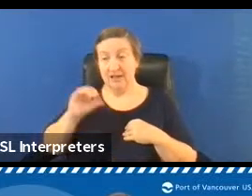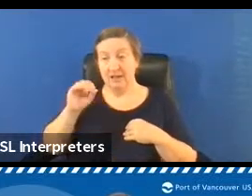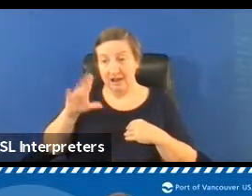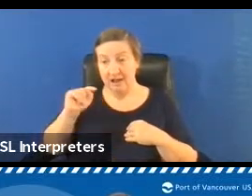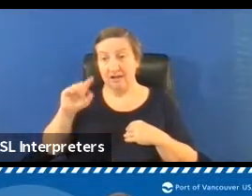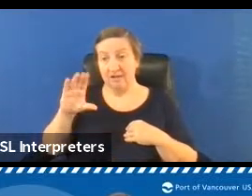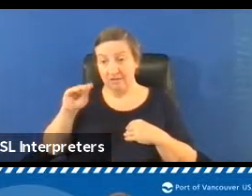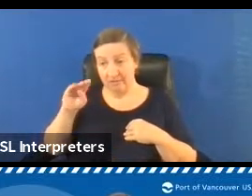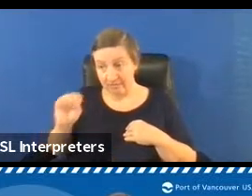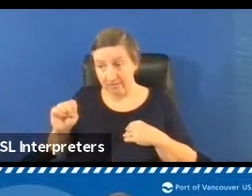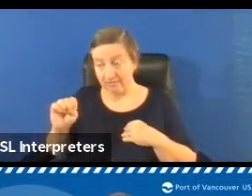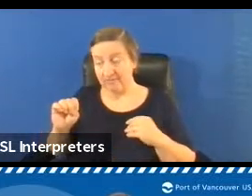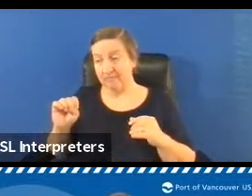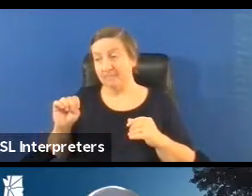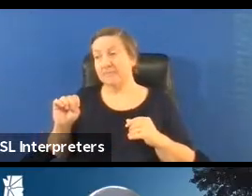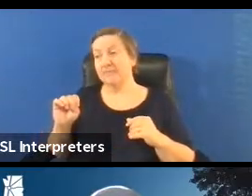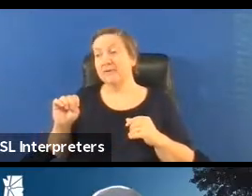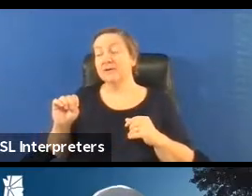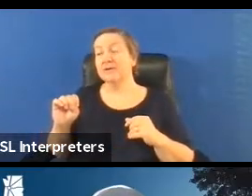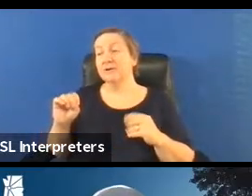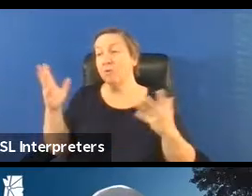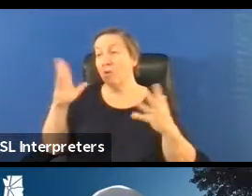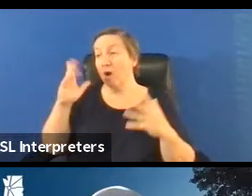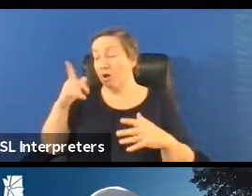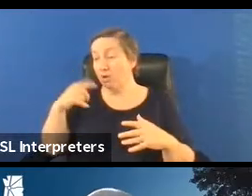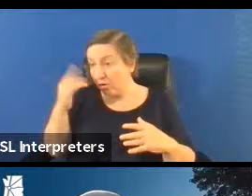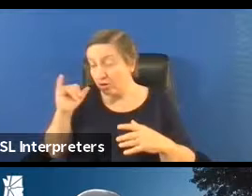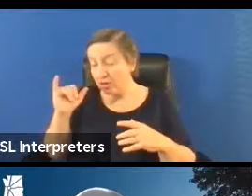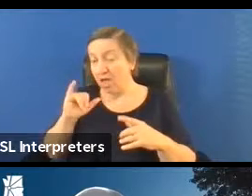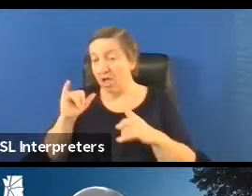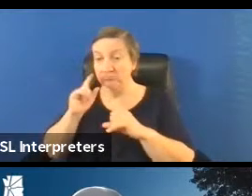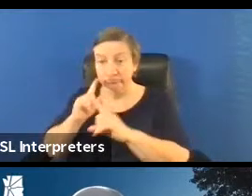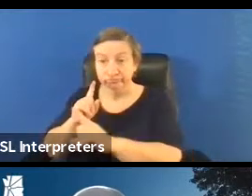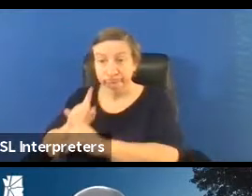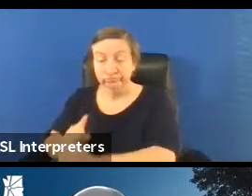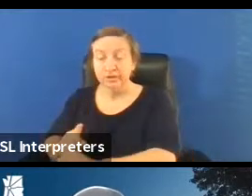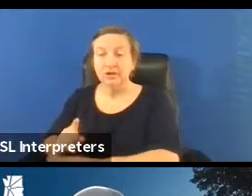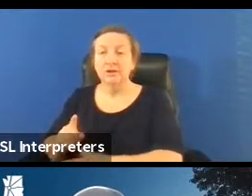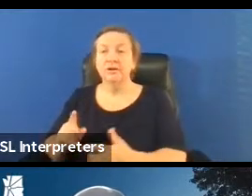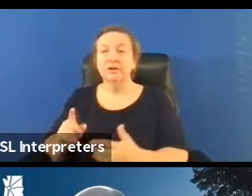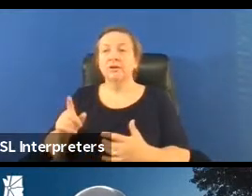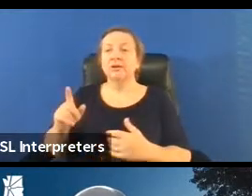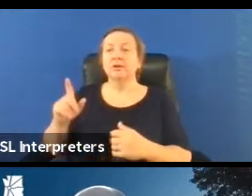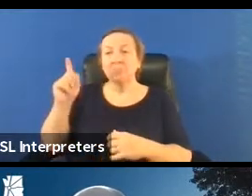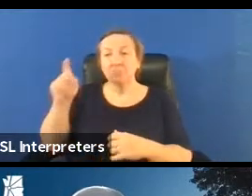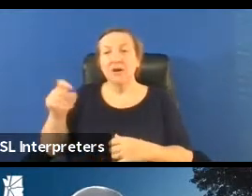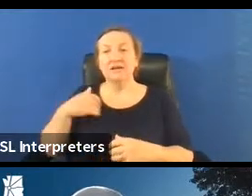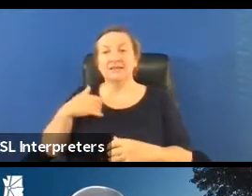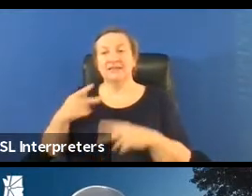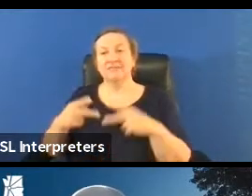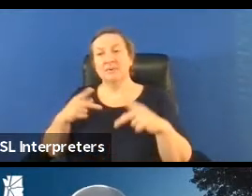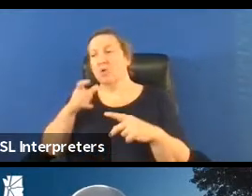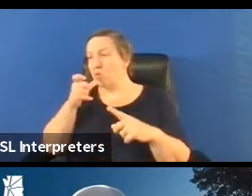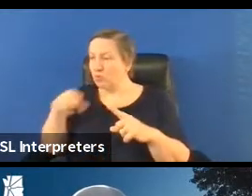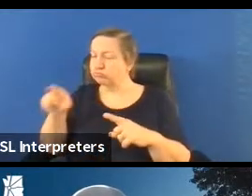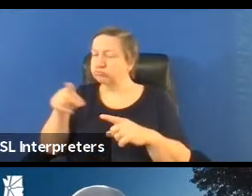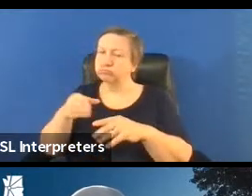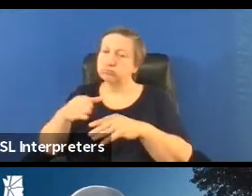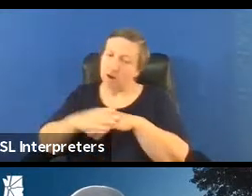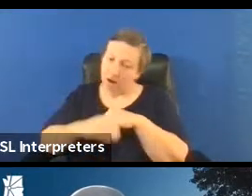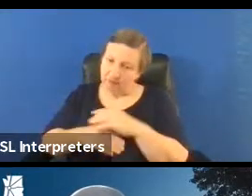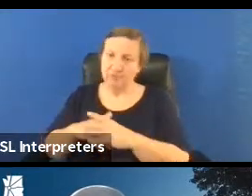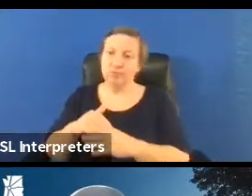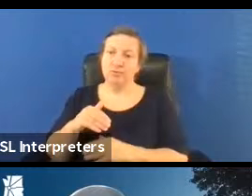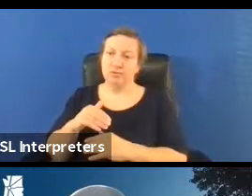outcomes, what this thing will finally look like, we have got to have folks that are comfortable